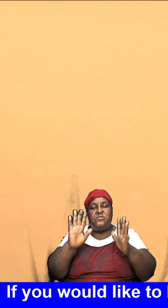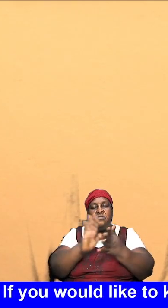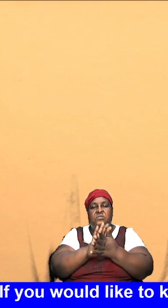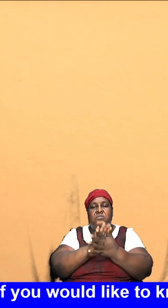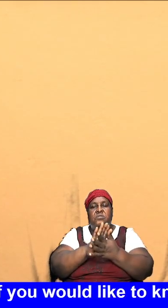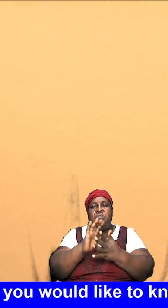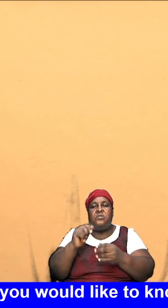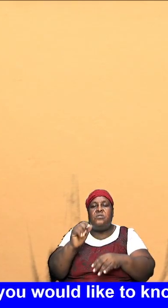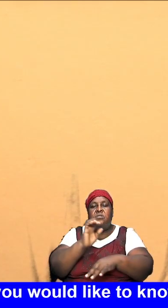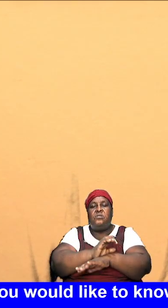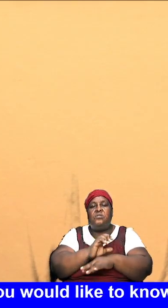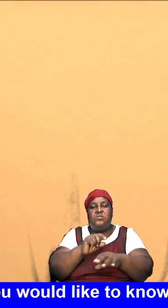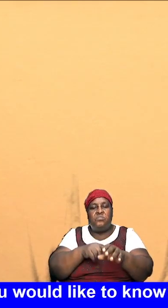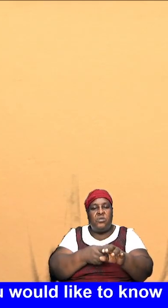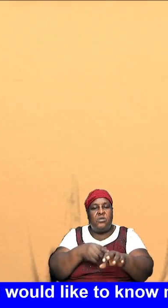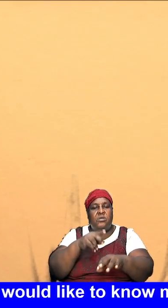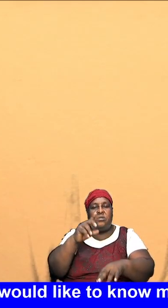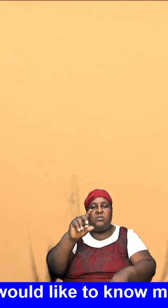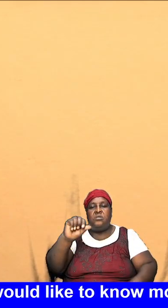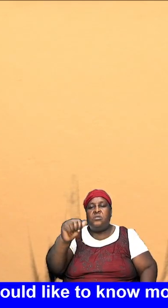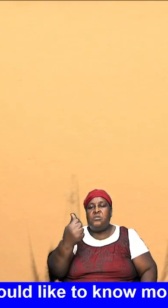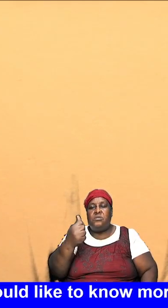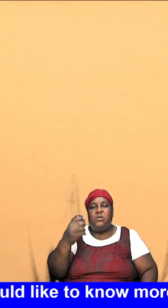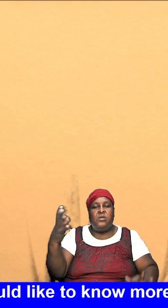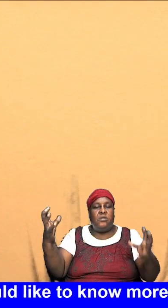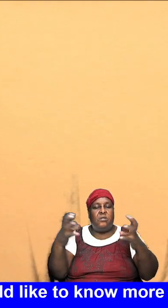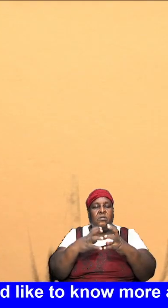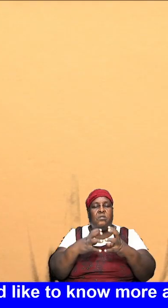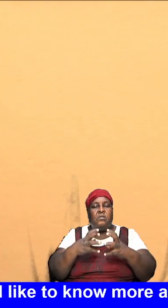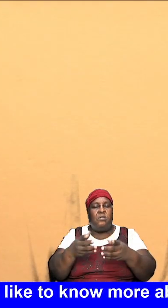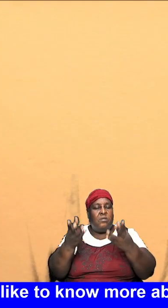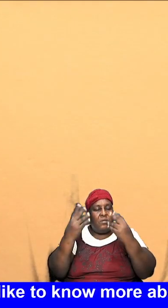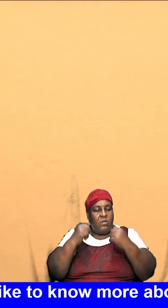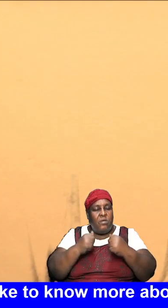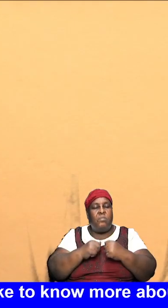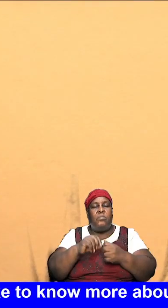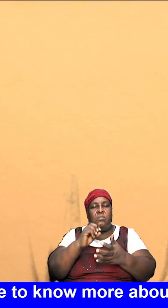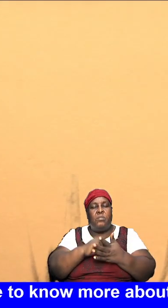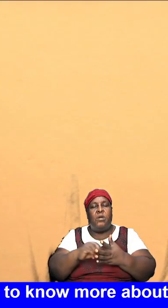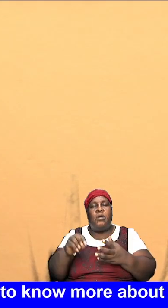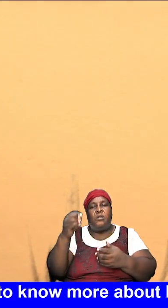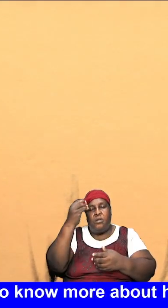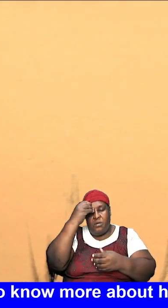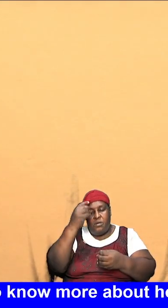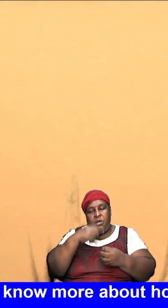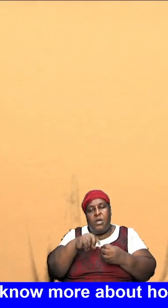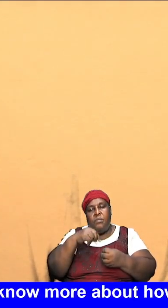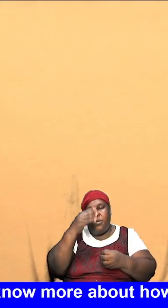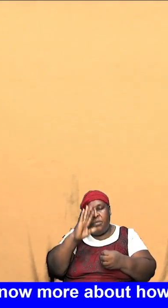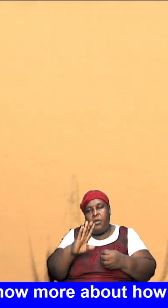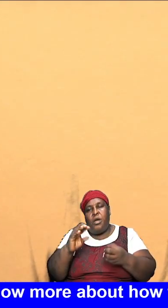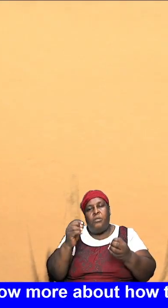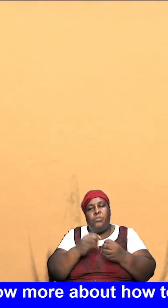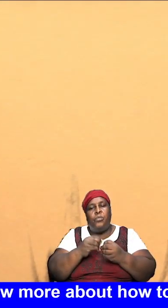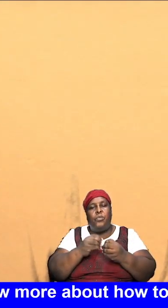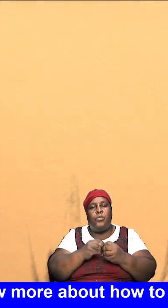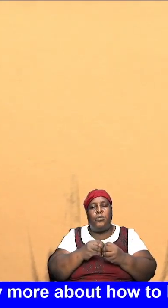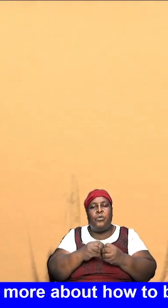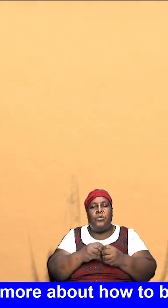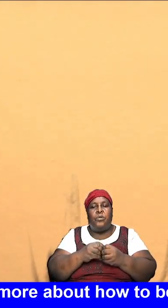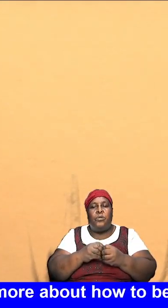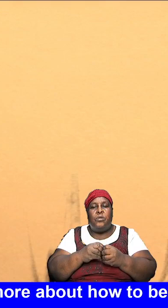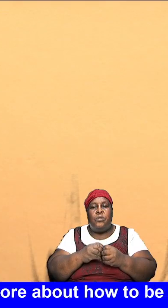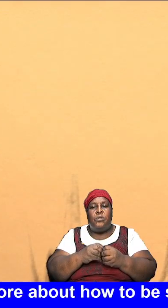Church starts at 10 o'clock. And let us come out together as we desire to get into the presence of the King of